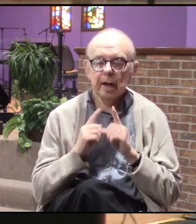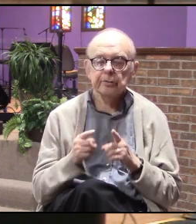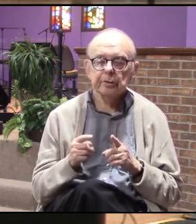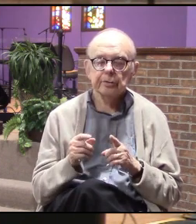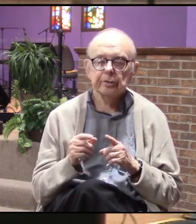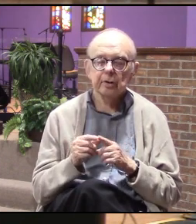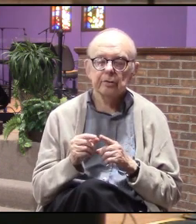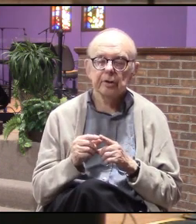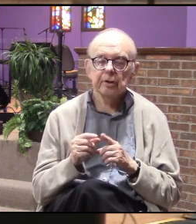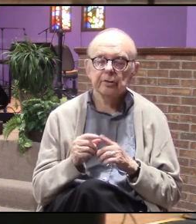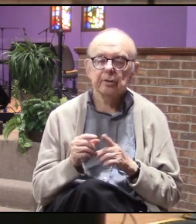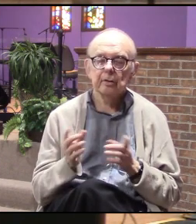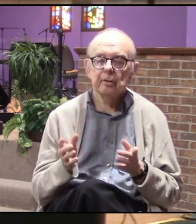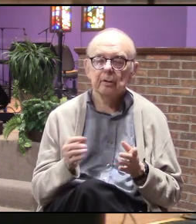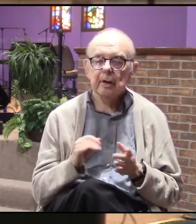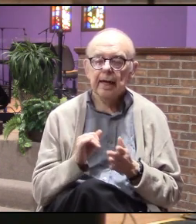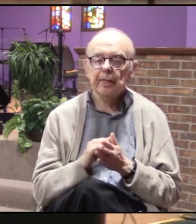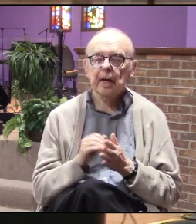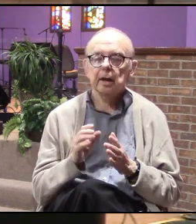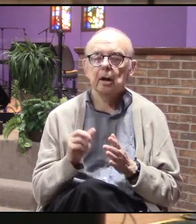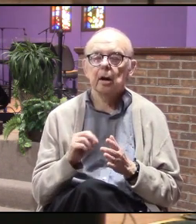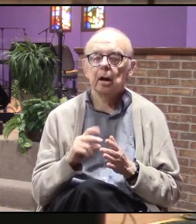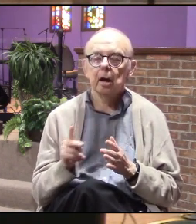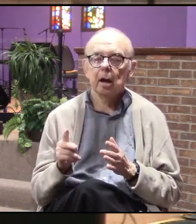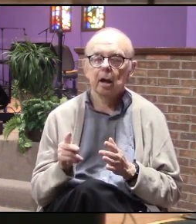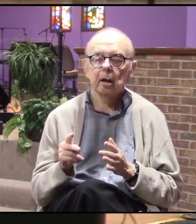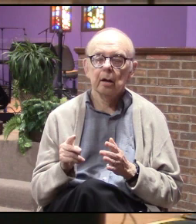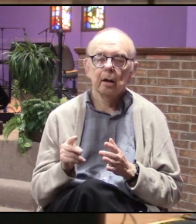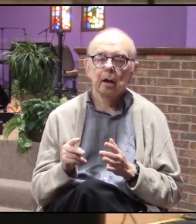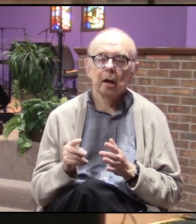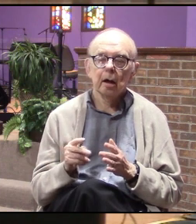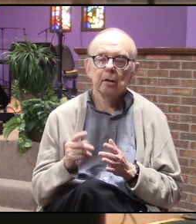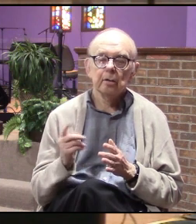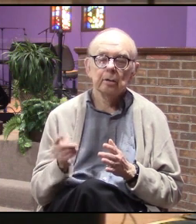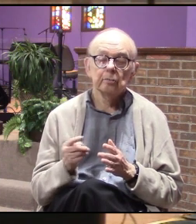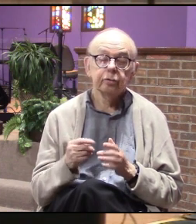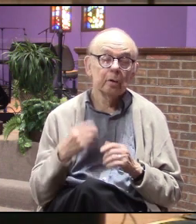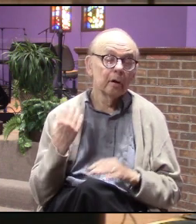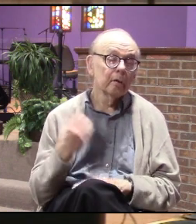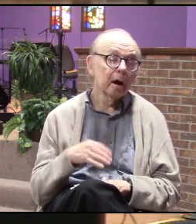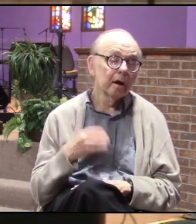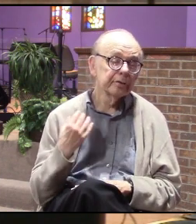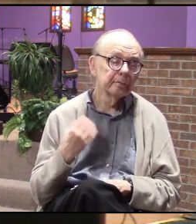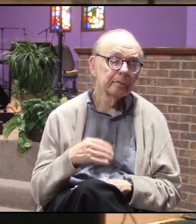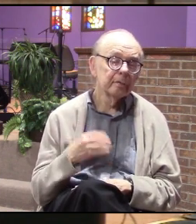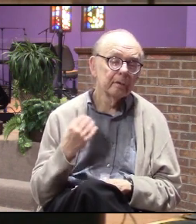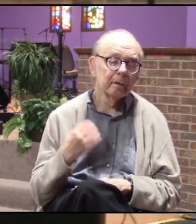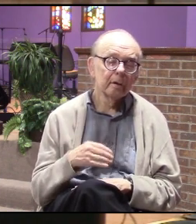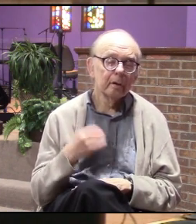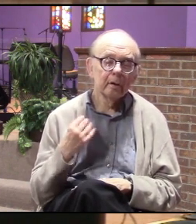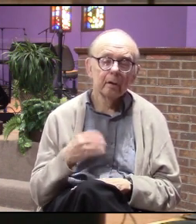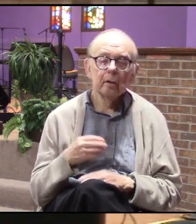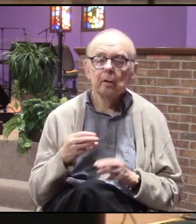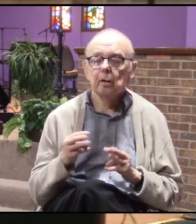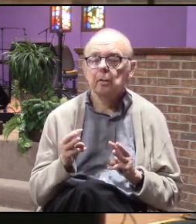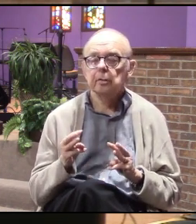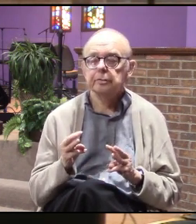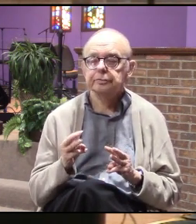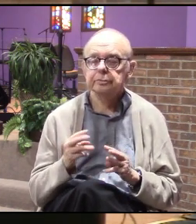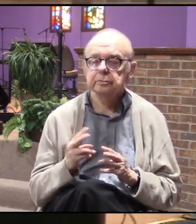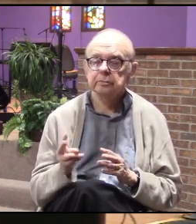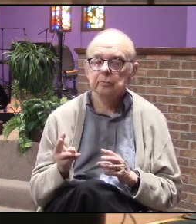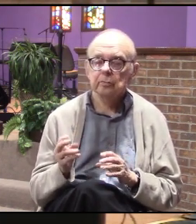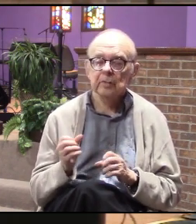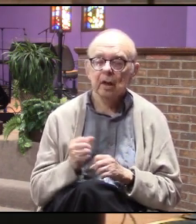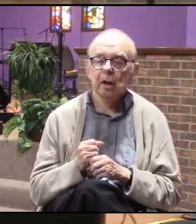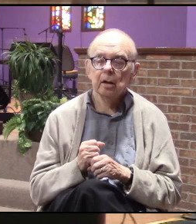Genesis, that ark is just phenomenal. The way that it